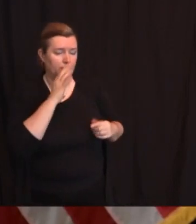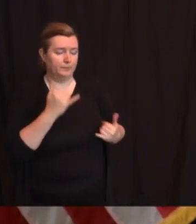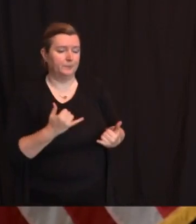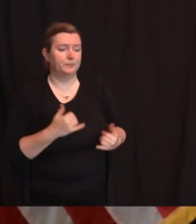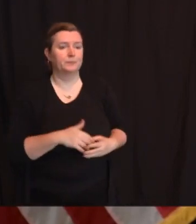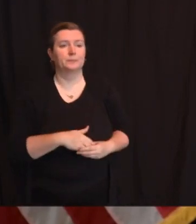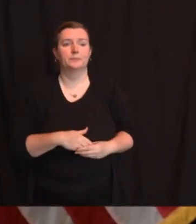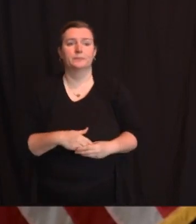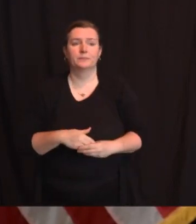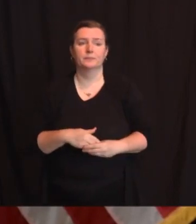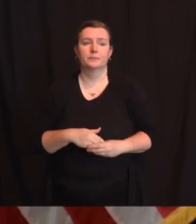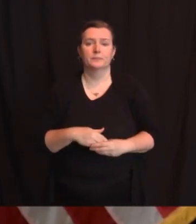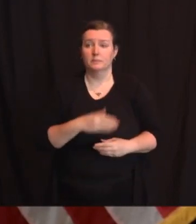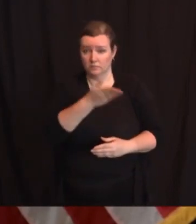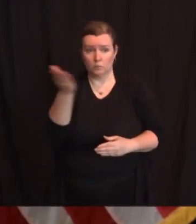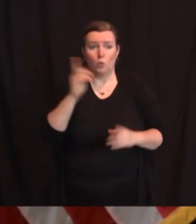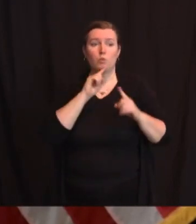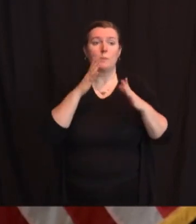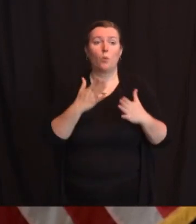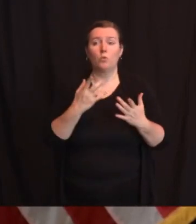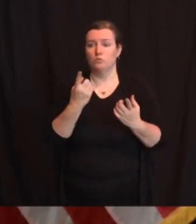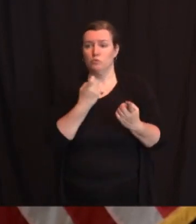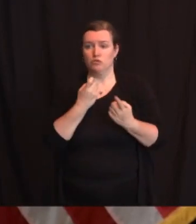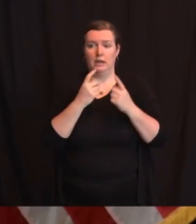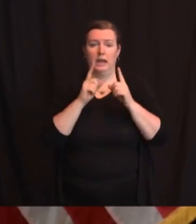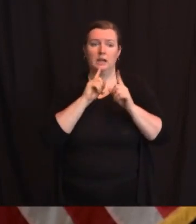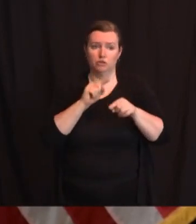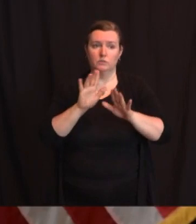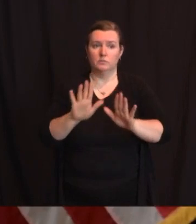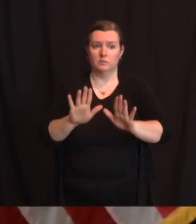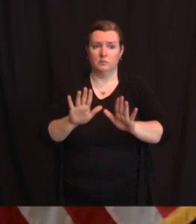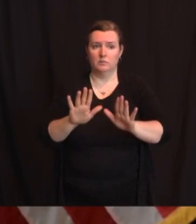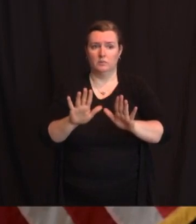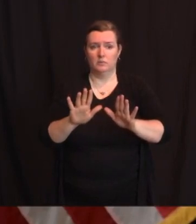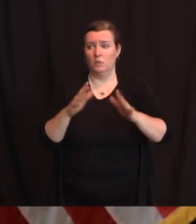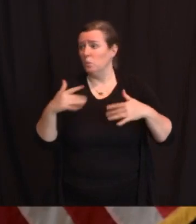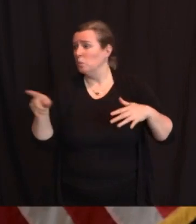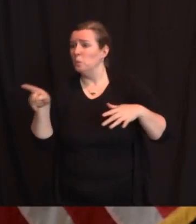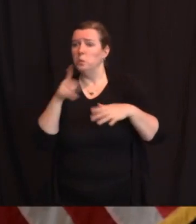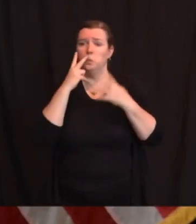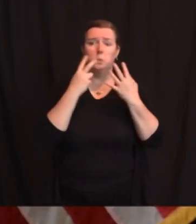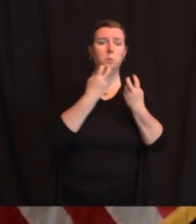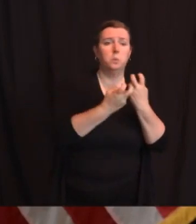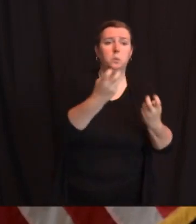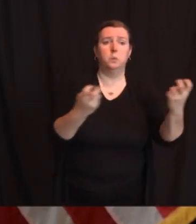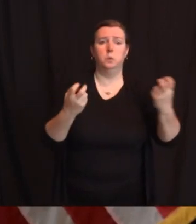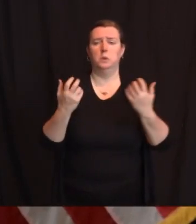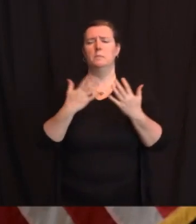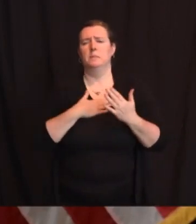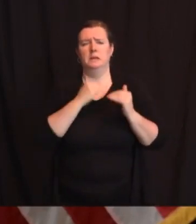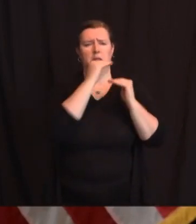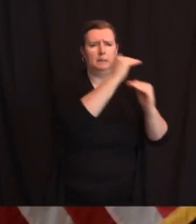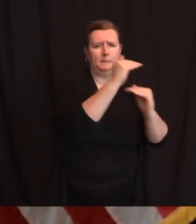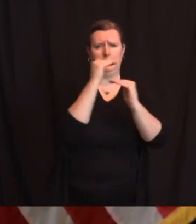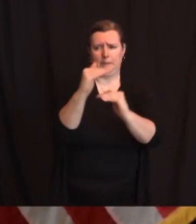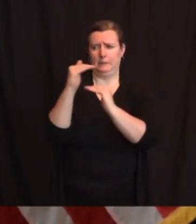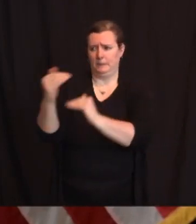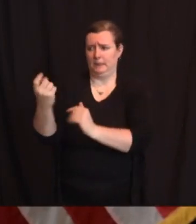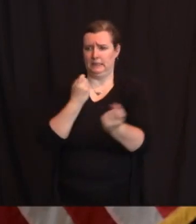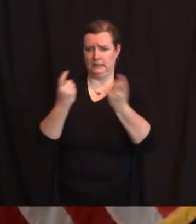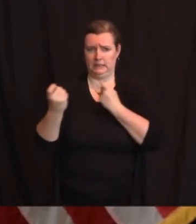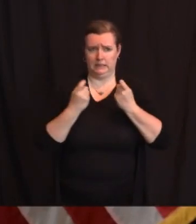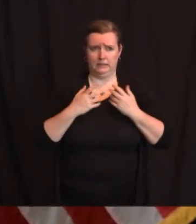lot of guys and gals here today who have questions. So I need you to keep this to a limit. I'm also going to be on with you later on today.